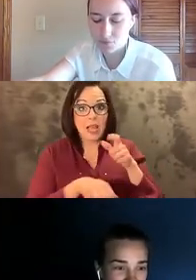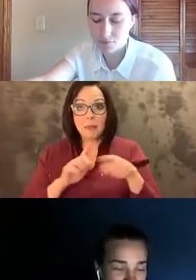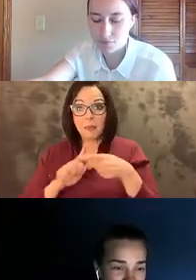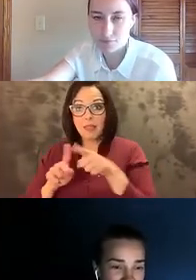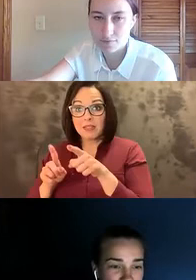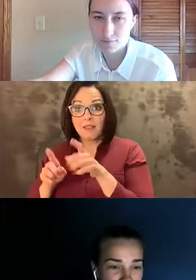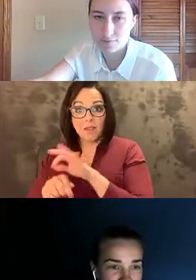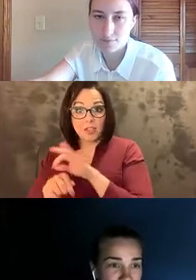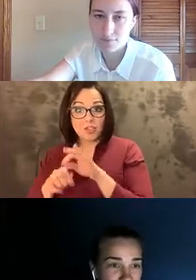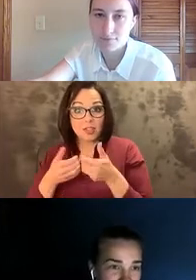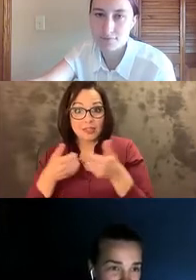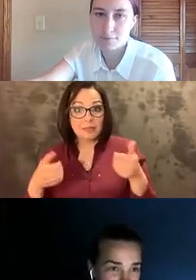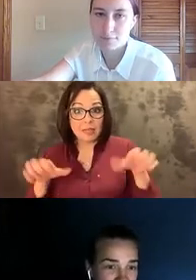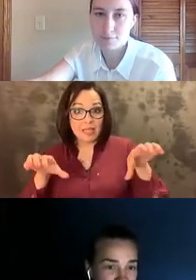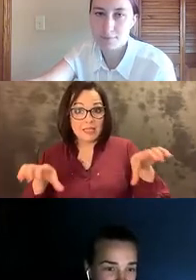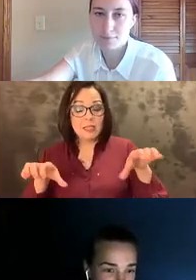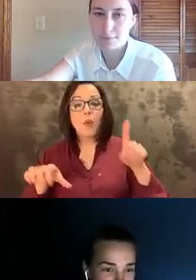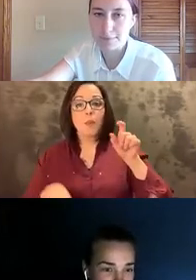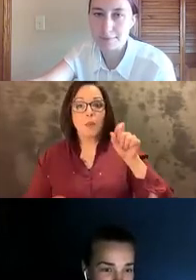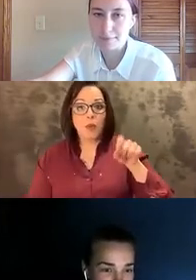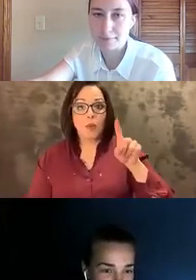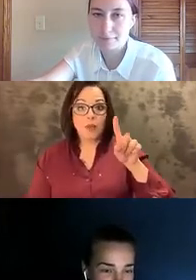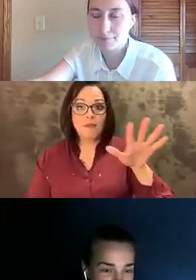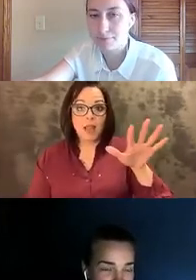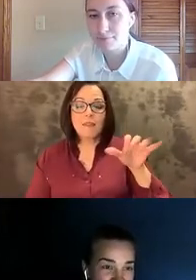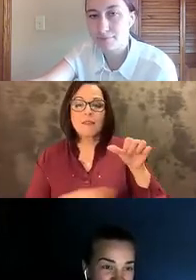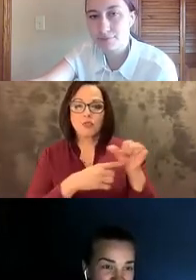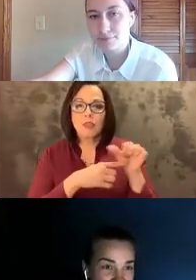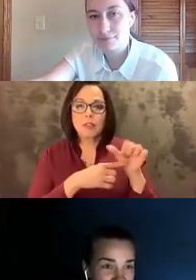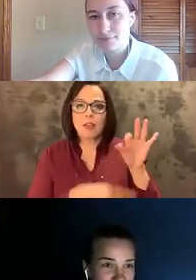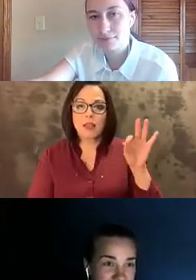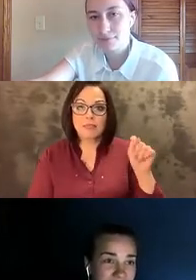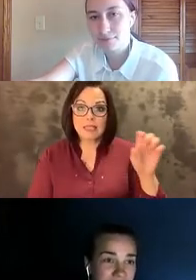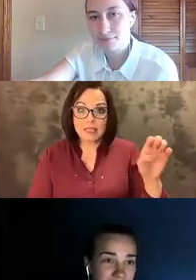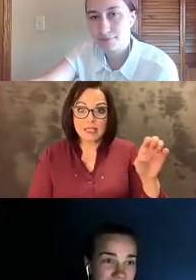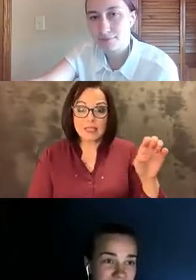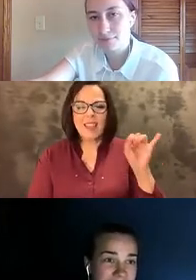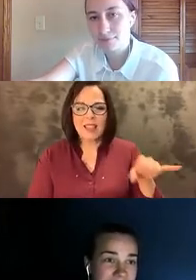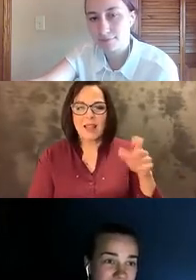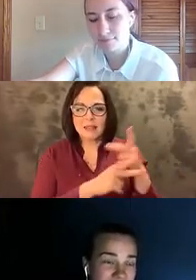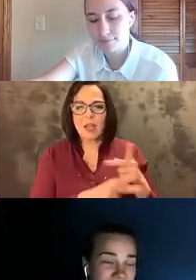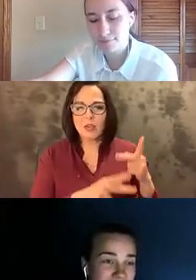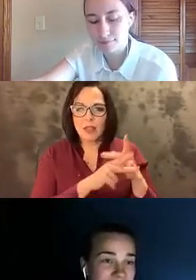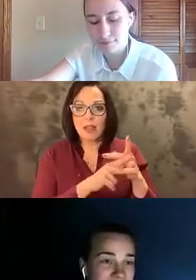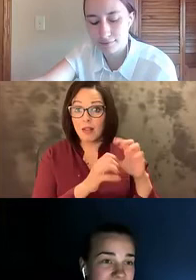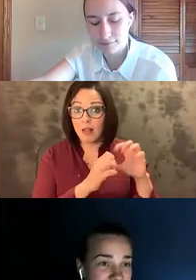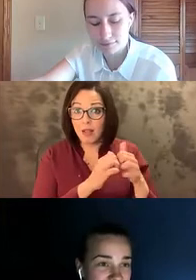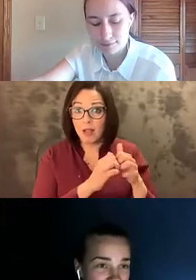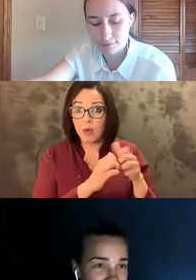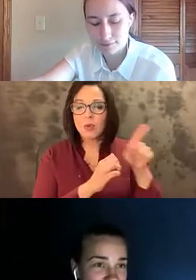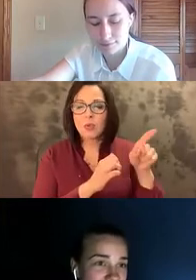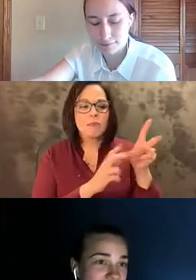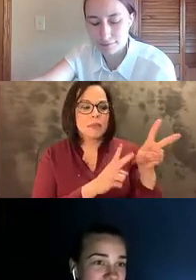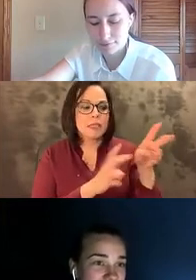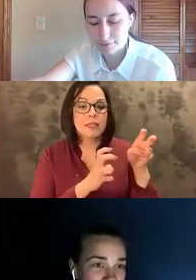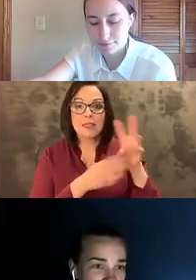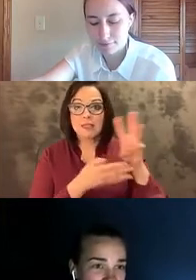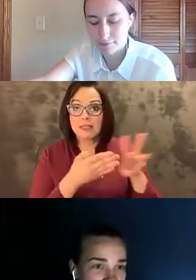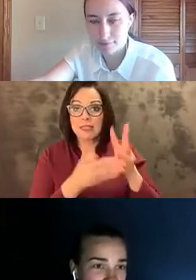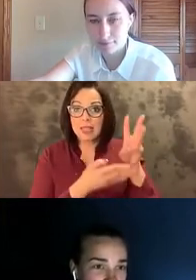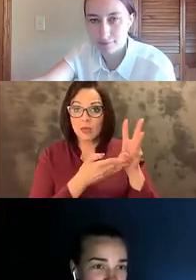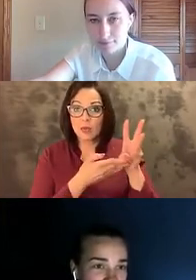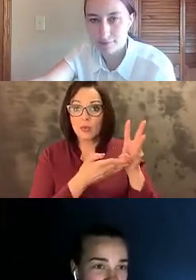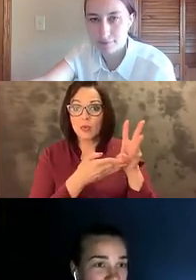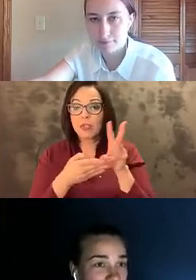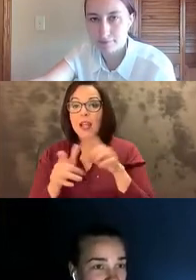you 0.15 trainer FTEs, and that's calculated by taking 6 hours and